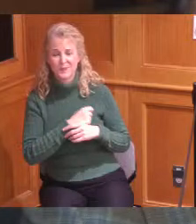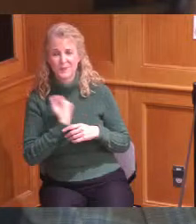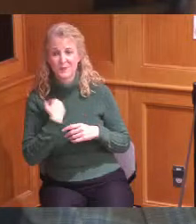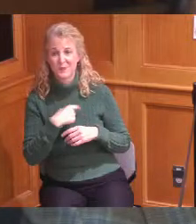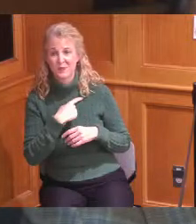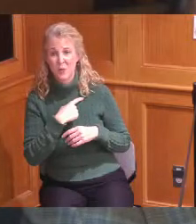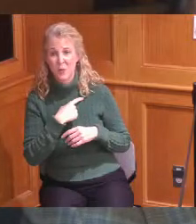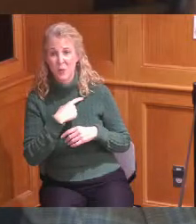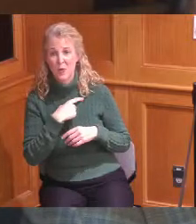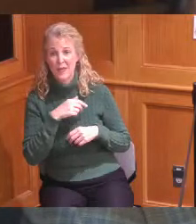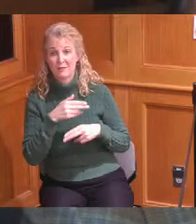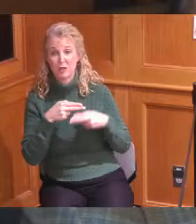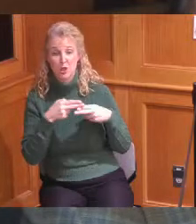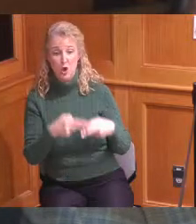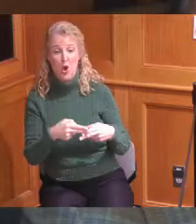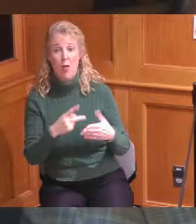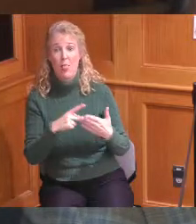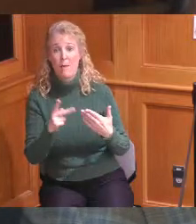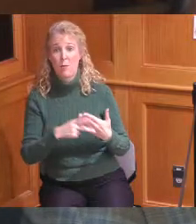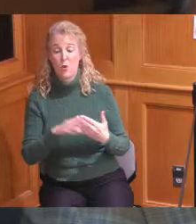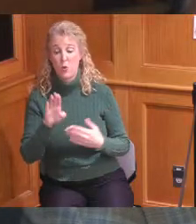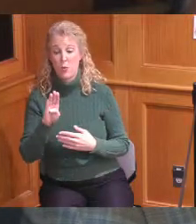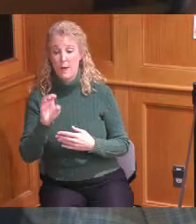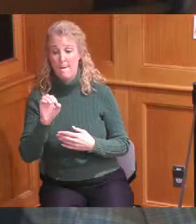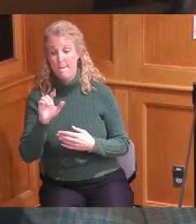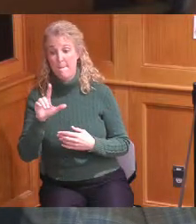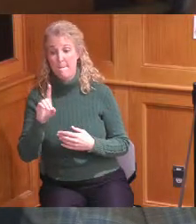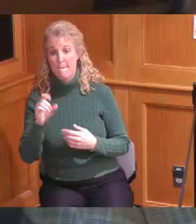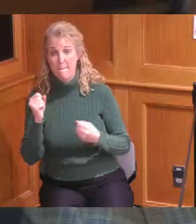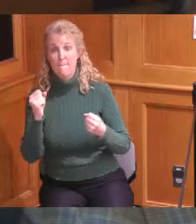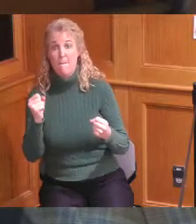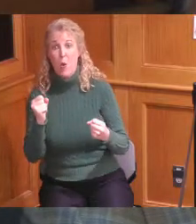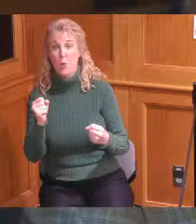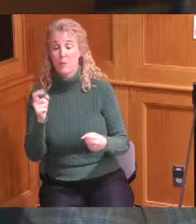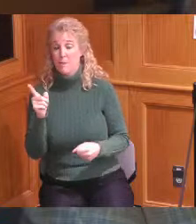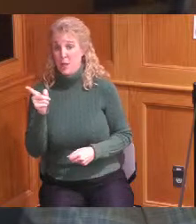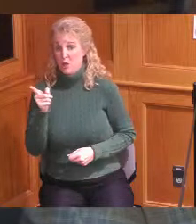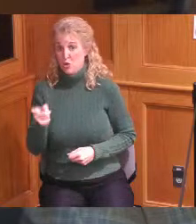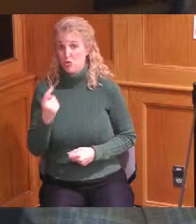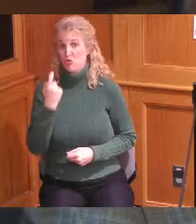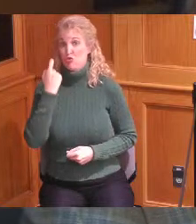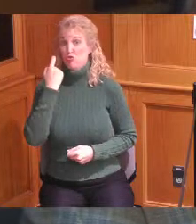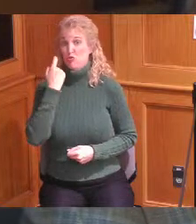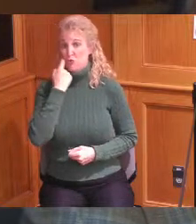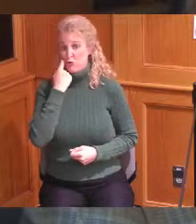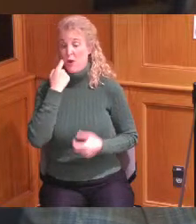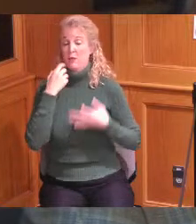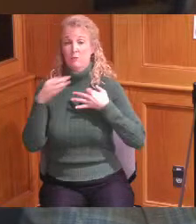call the program bold and a bold list, but what you just did and what you just said